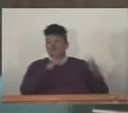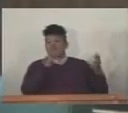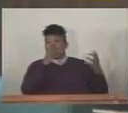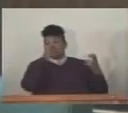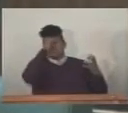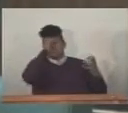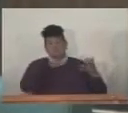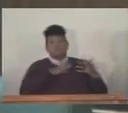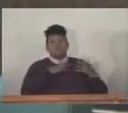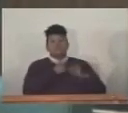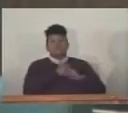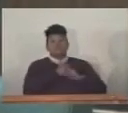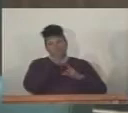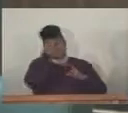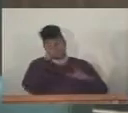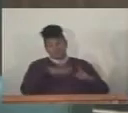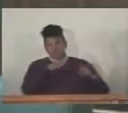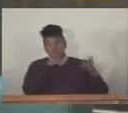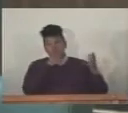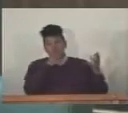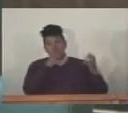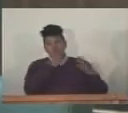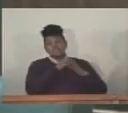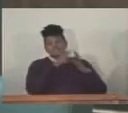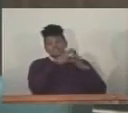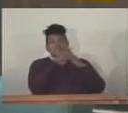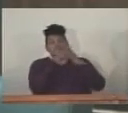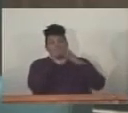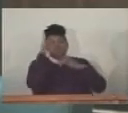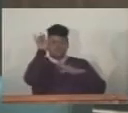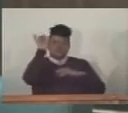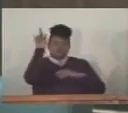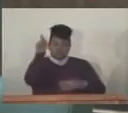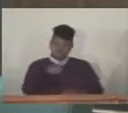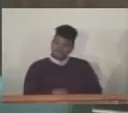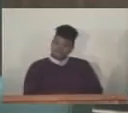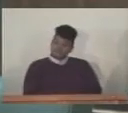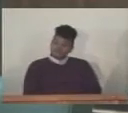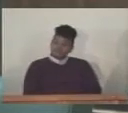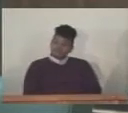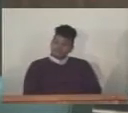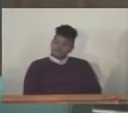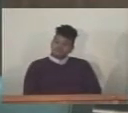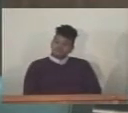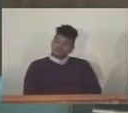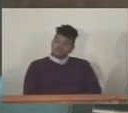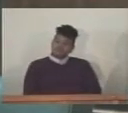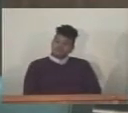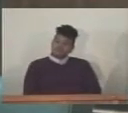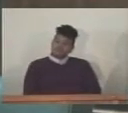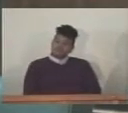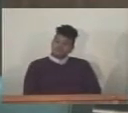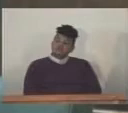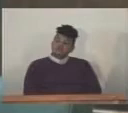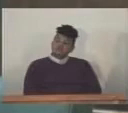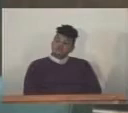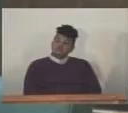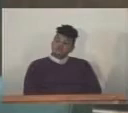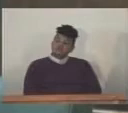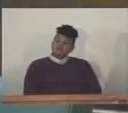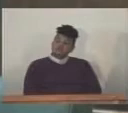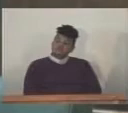men, men who are wanted in the United States. Mr. President, I note